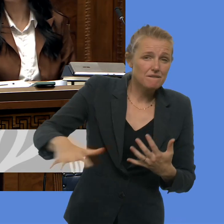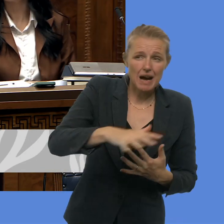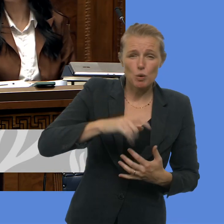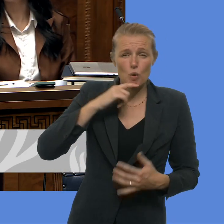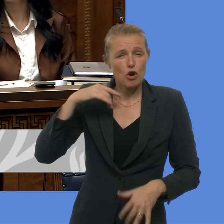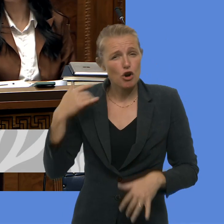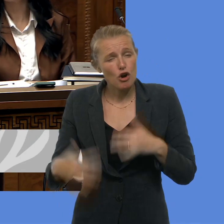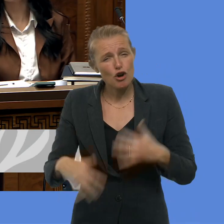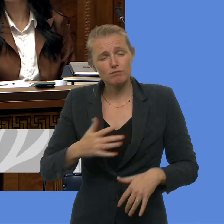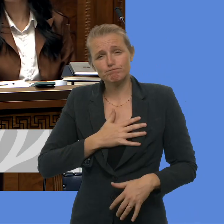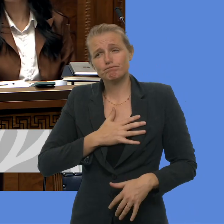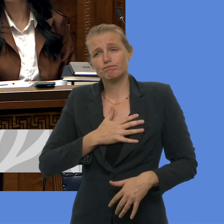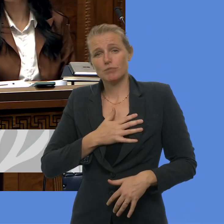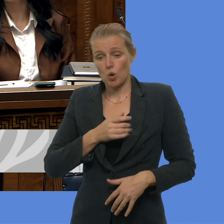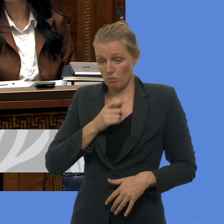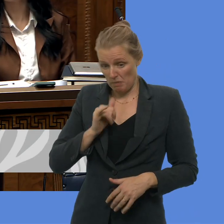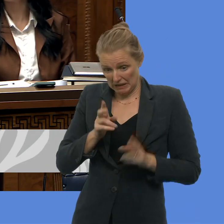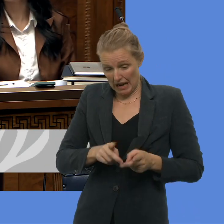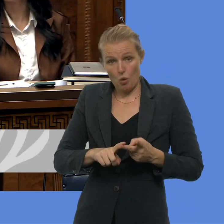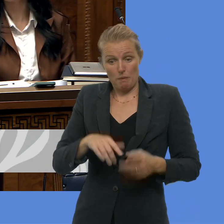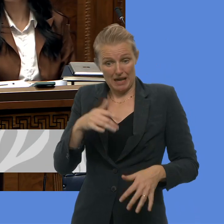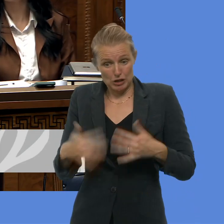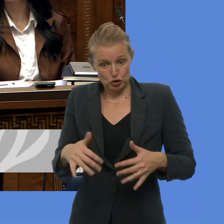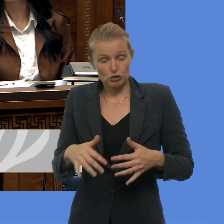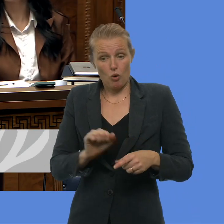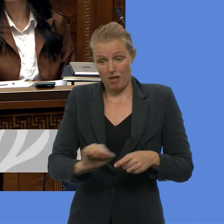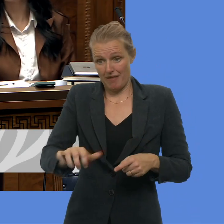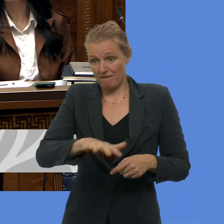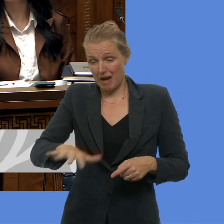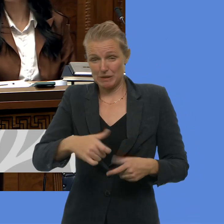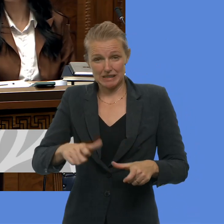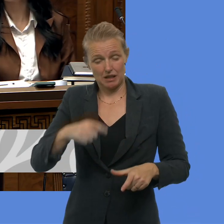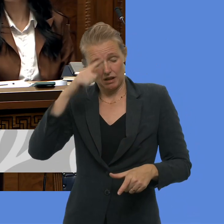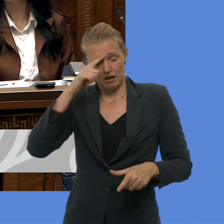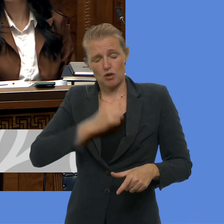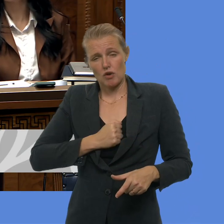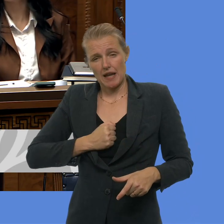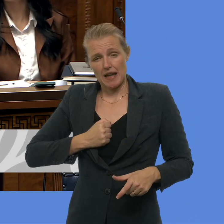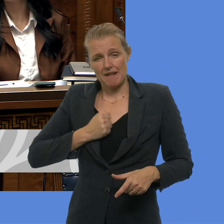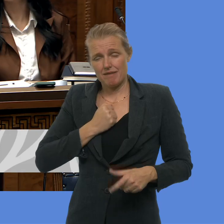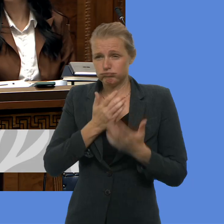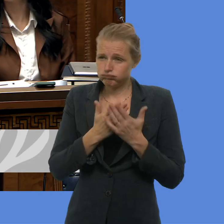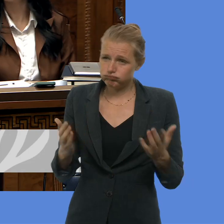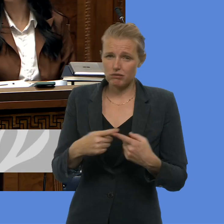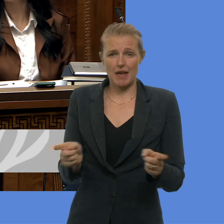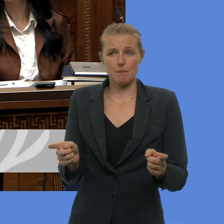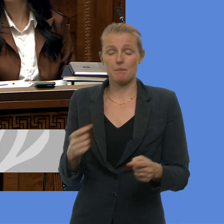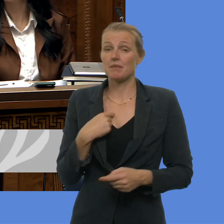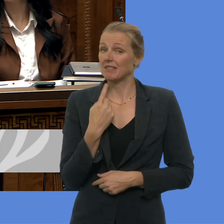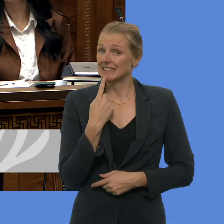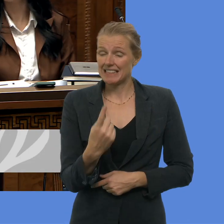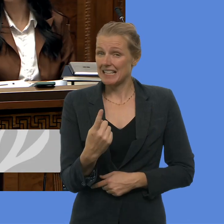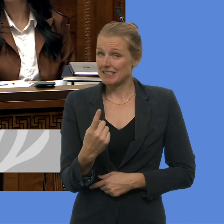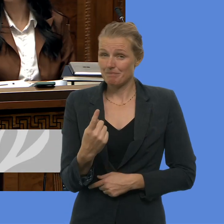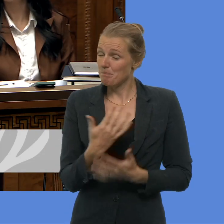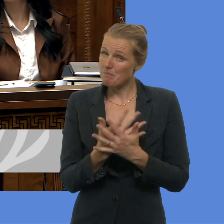lives, who've died or have been injured, or indeed their families who still deal with the grief. I've said it in this chamber